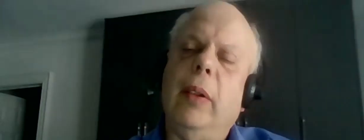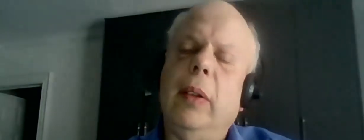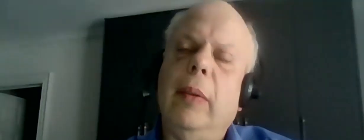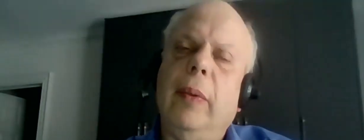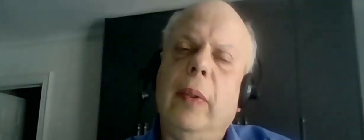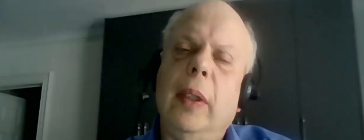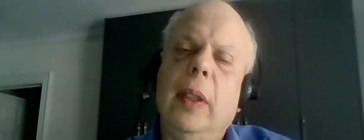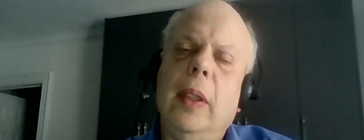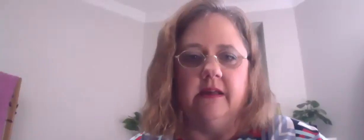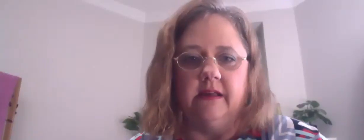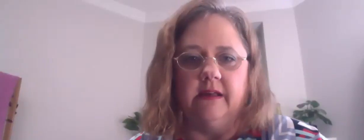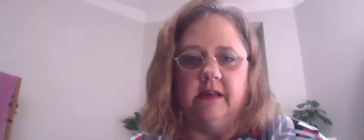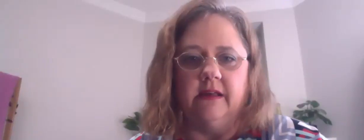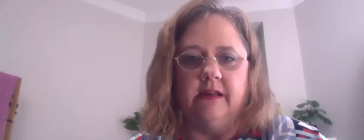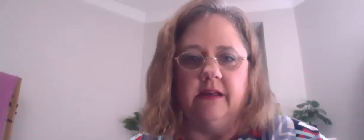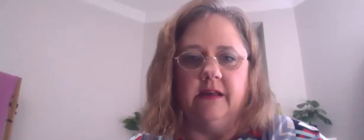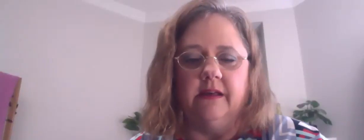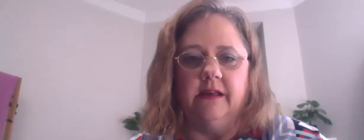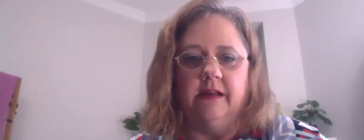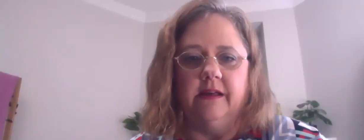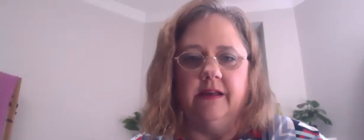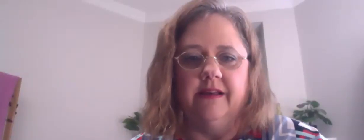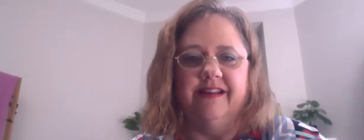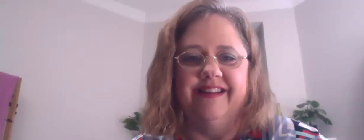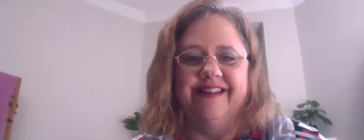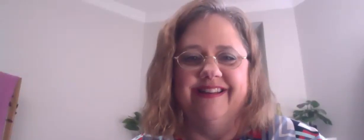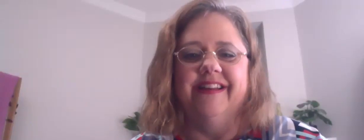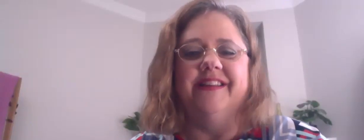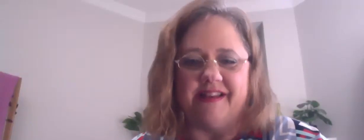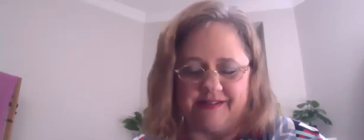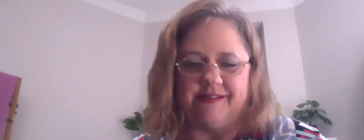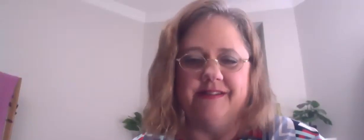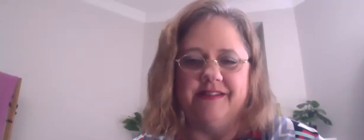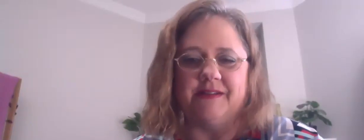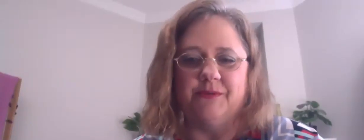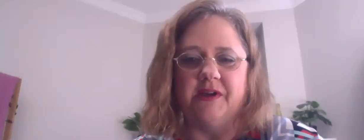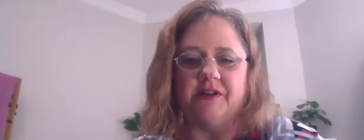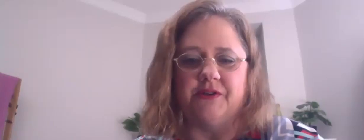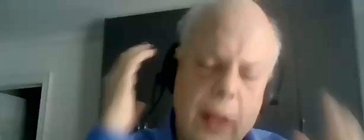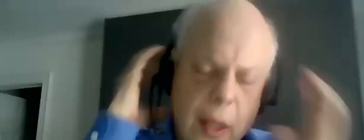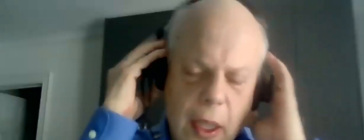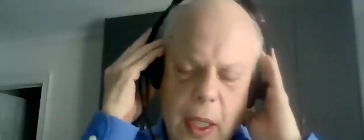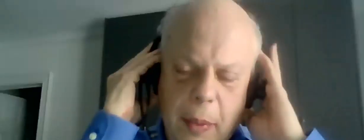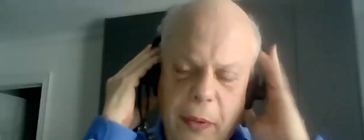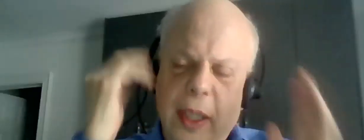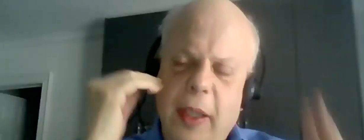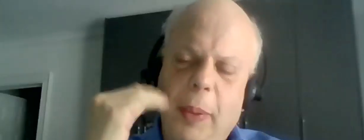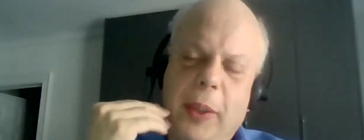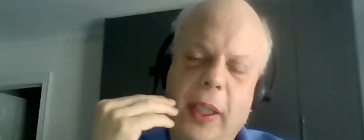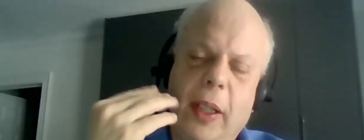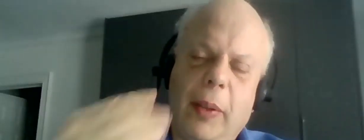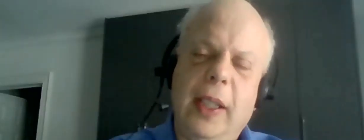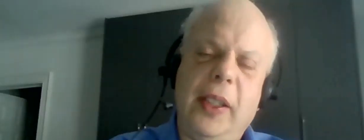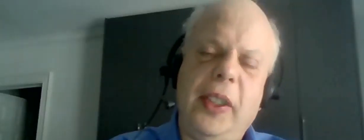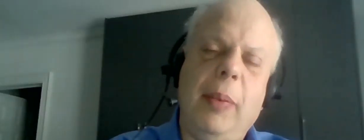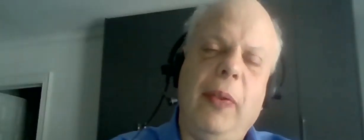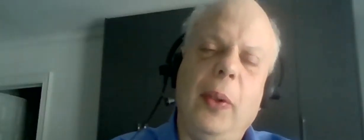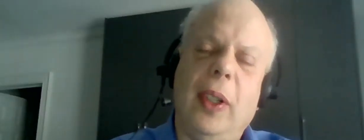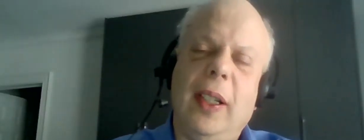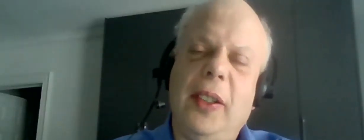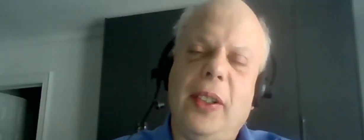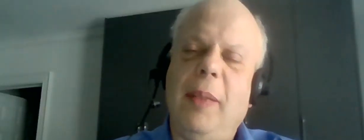now? Yeah. You can hear me now? Well, no. Yes. Yes. Okay, good. I'm afraid that people didn't hear what I had to